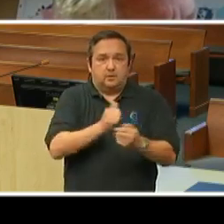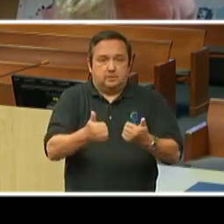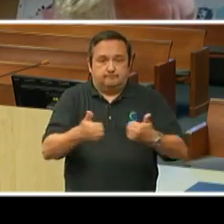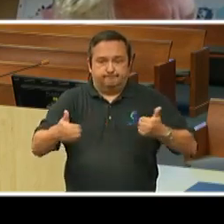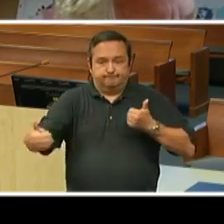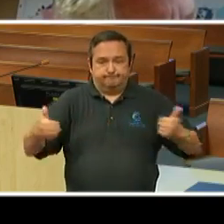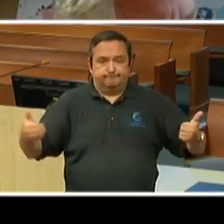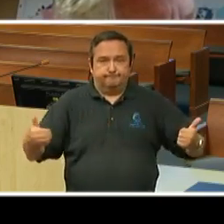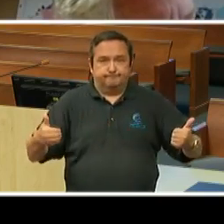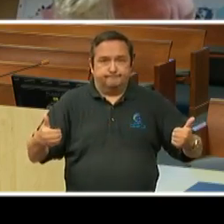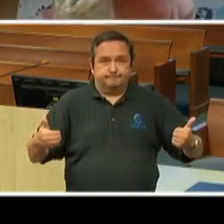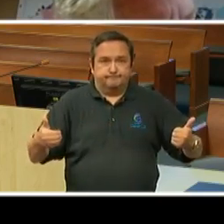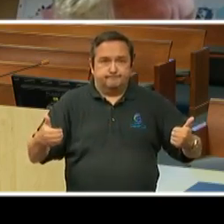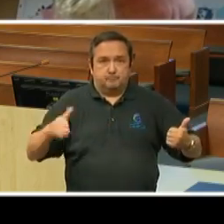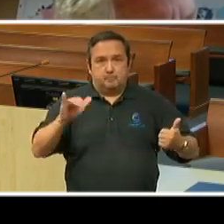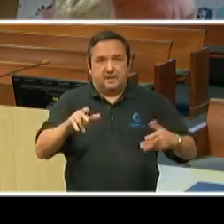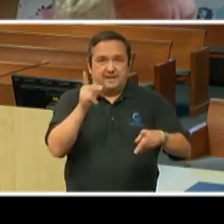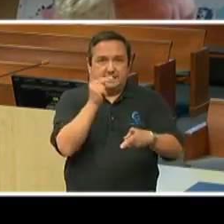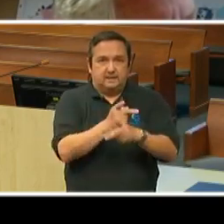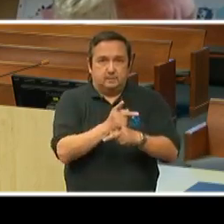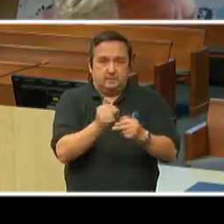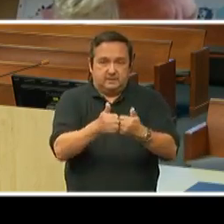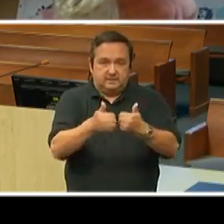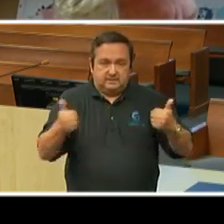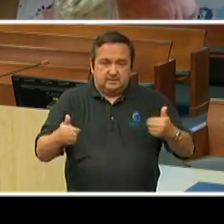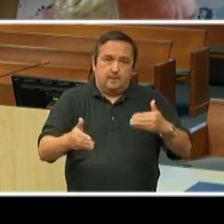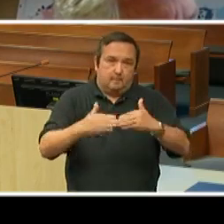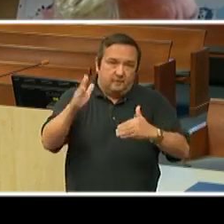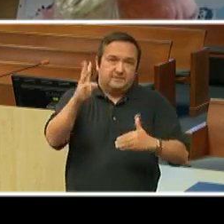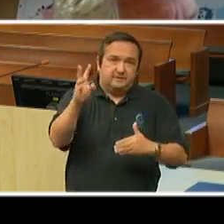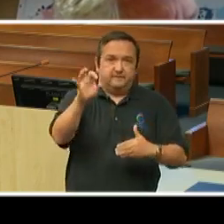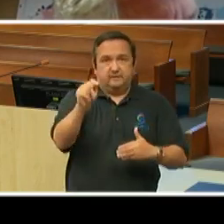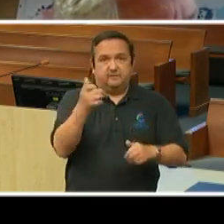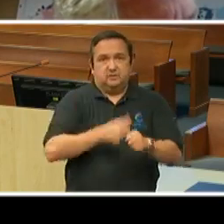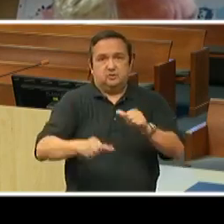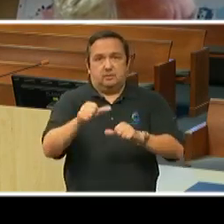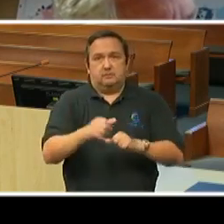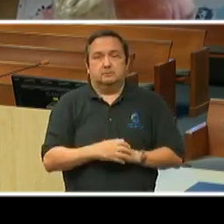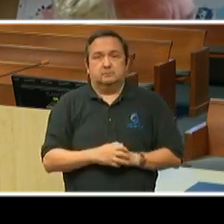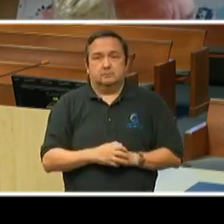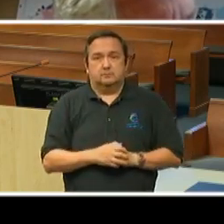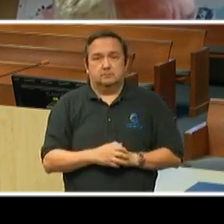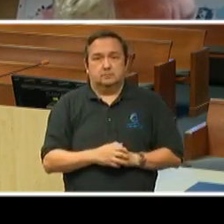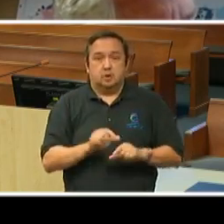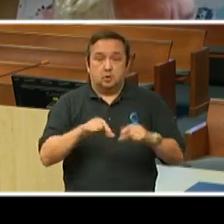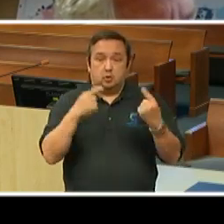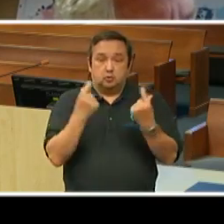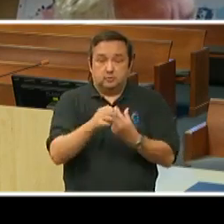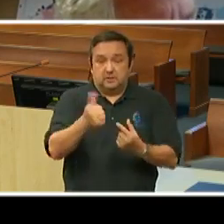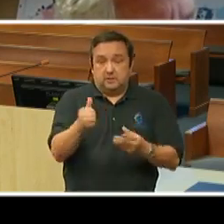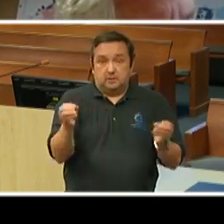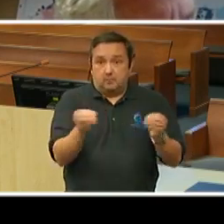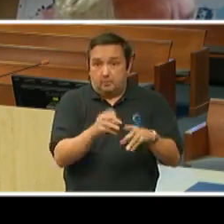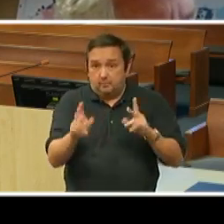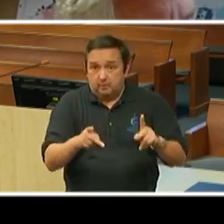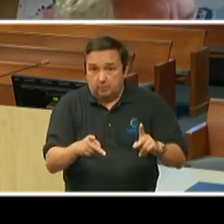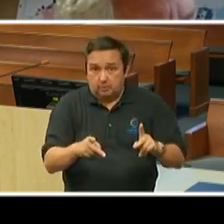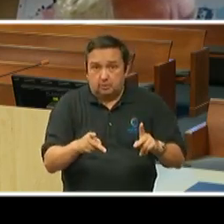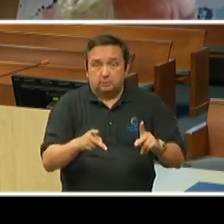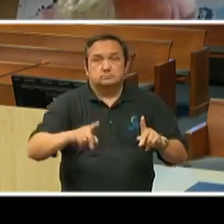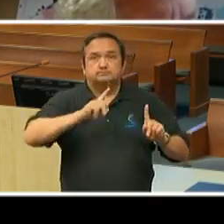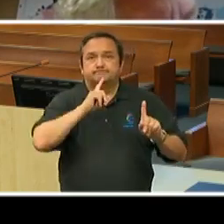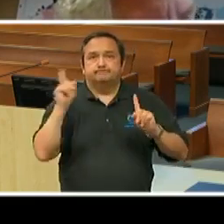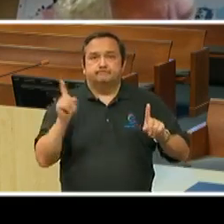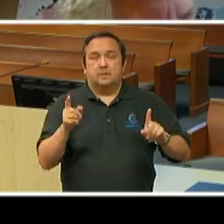social distancing by maintaining a distance of at least 6 feet from each other. Groups of 10 or more shall be